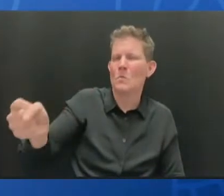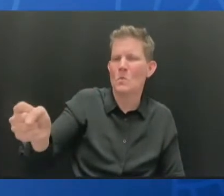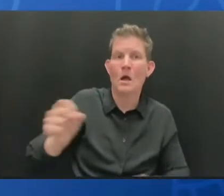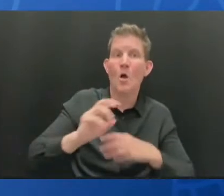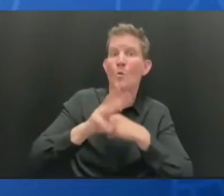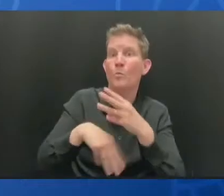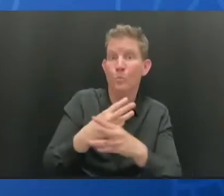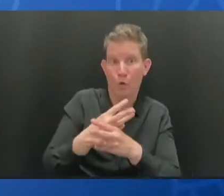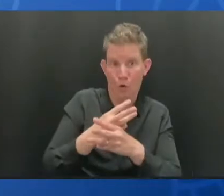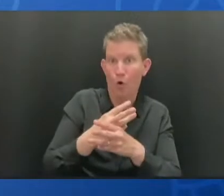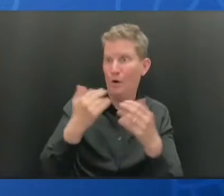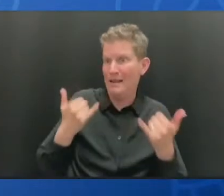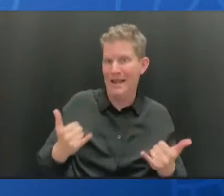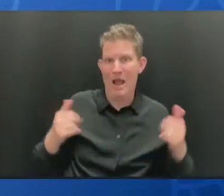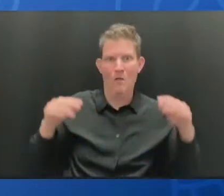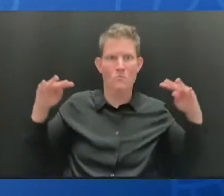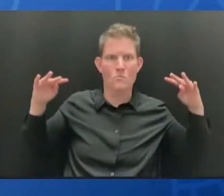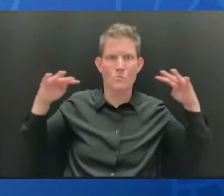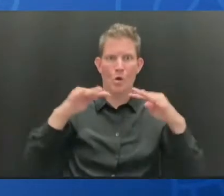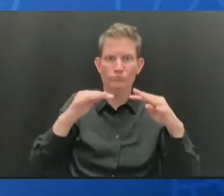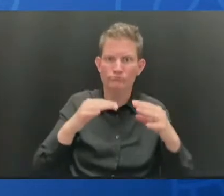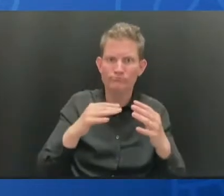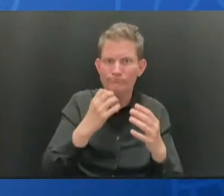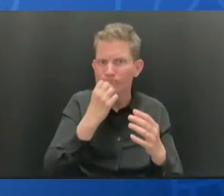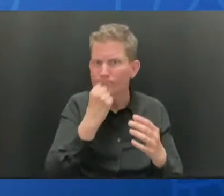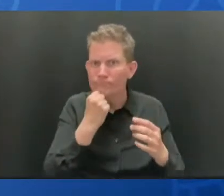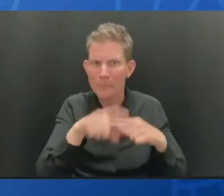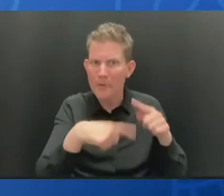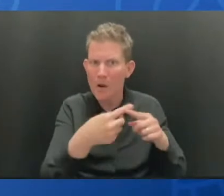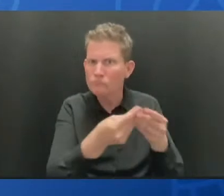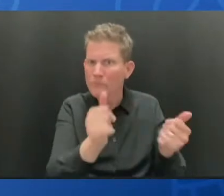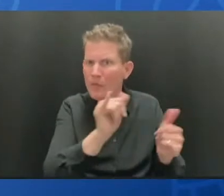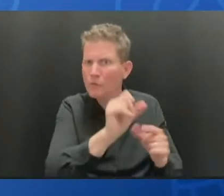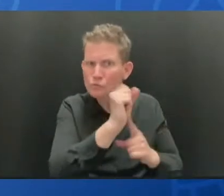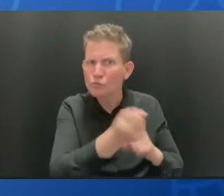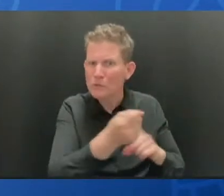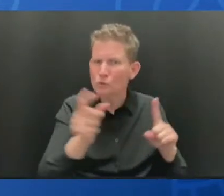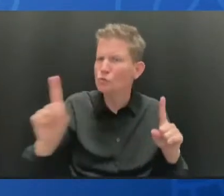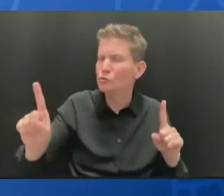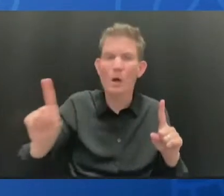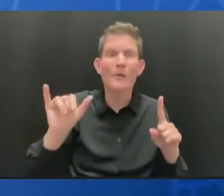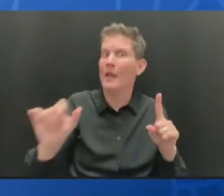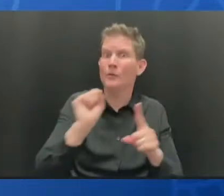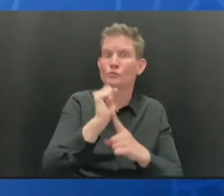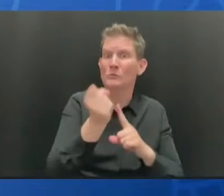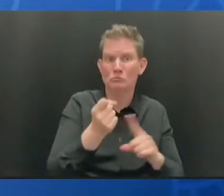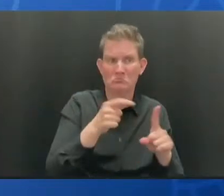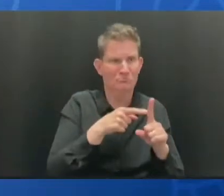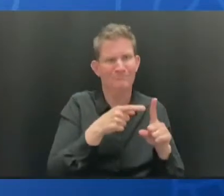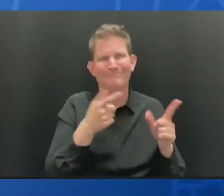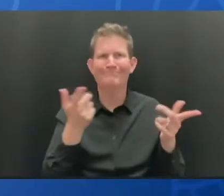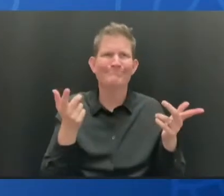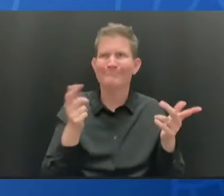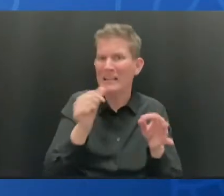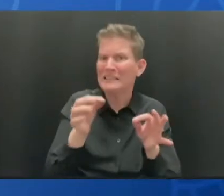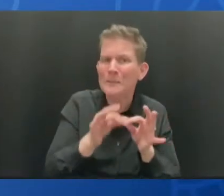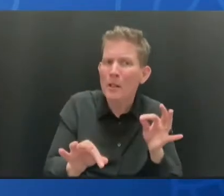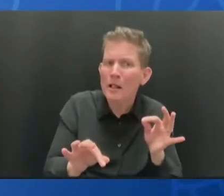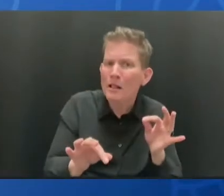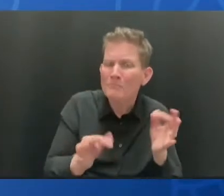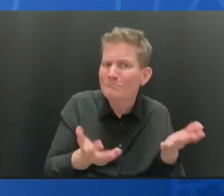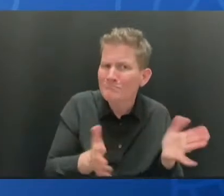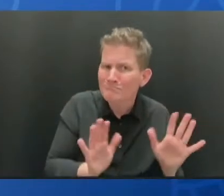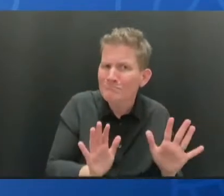getting resolved. It is not an uncomplicated situation. This is, however, the first delivery